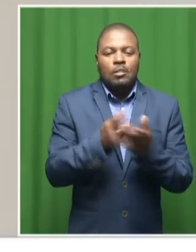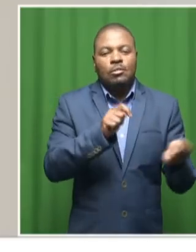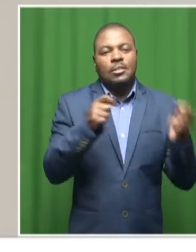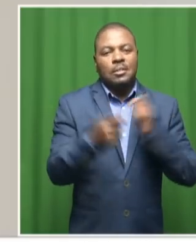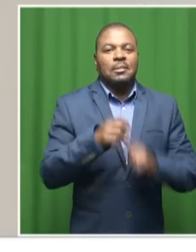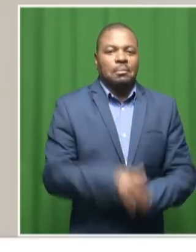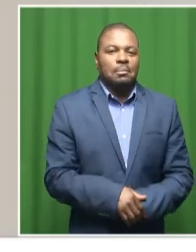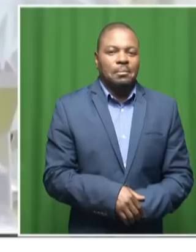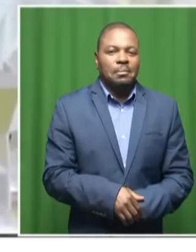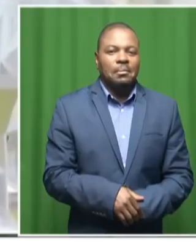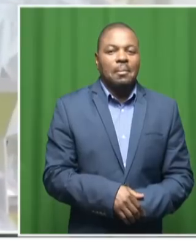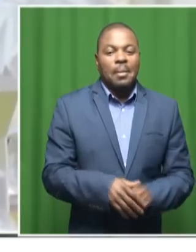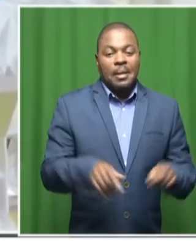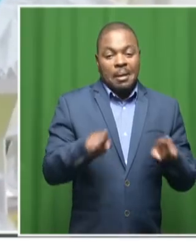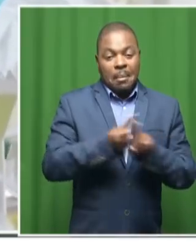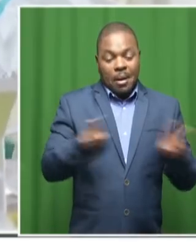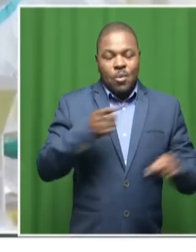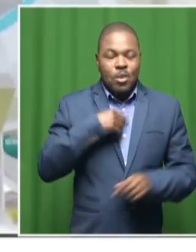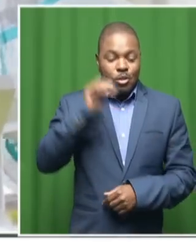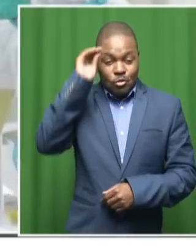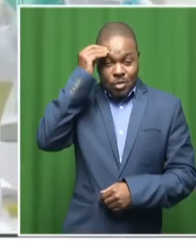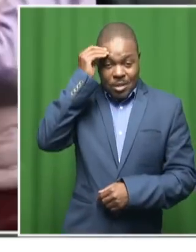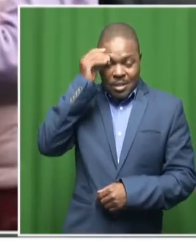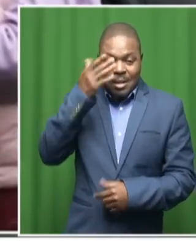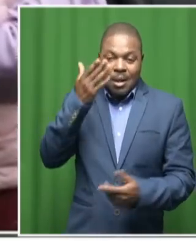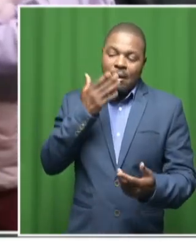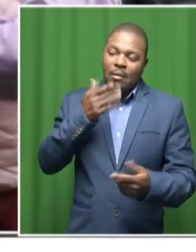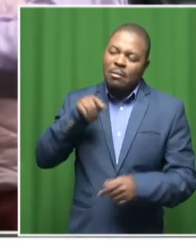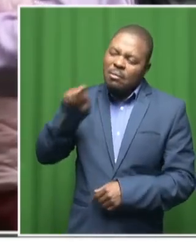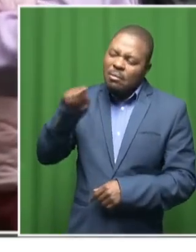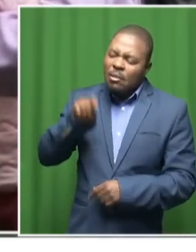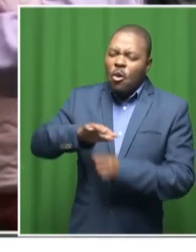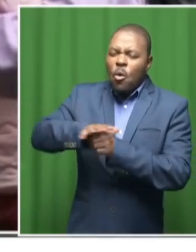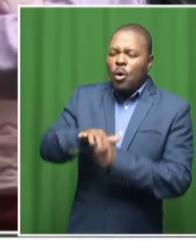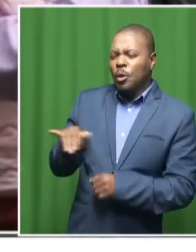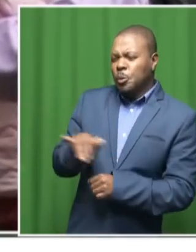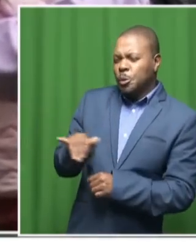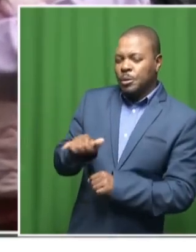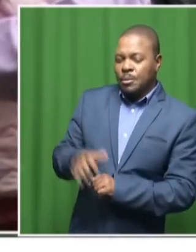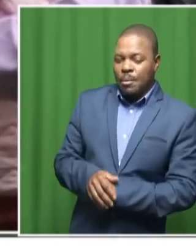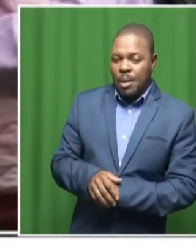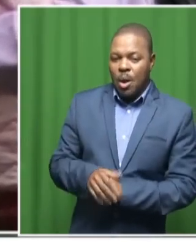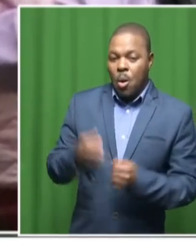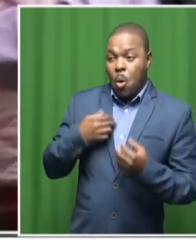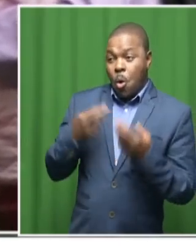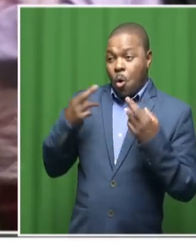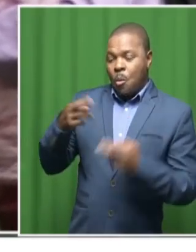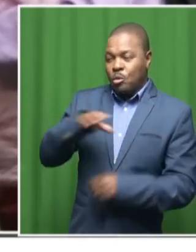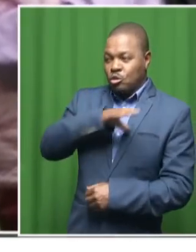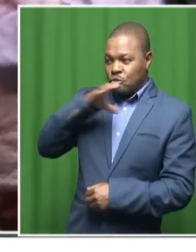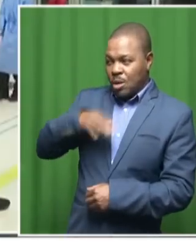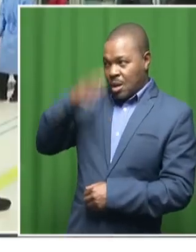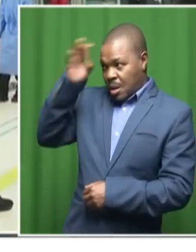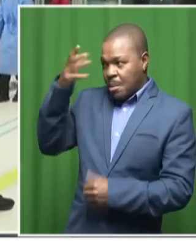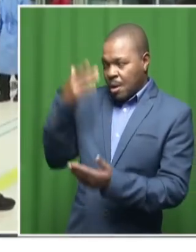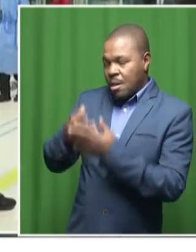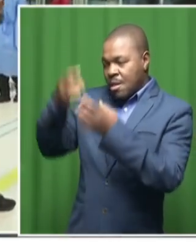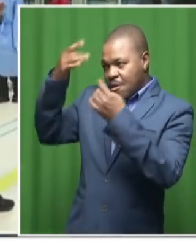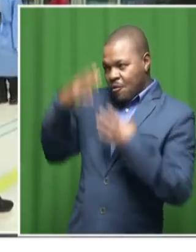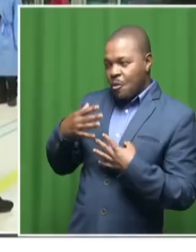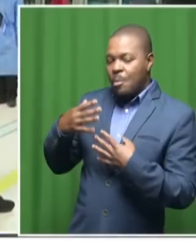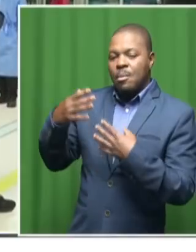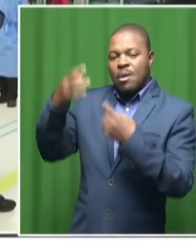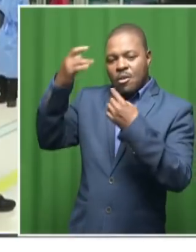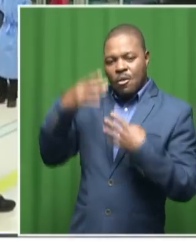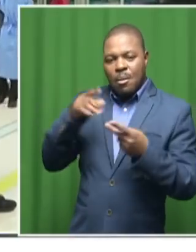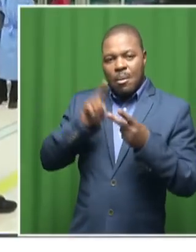we are particularly interested in what are the variants. And obviously we are hoping that the Chinese government will make that information available to